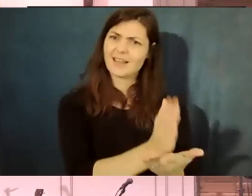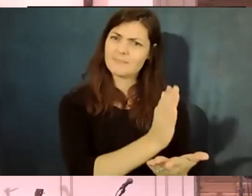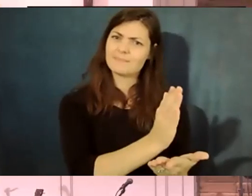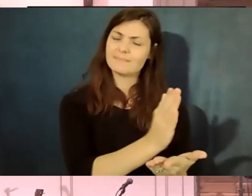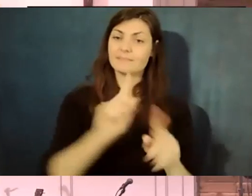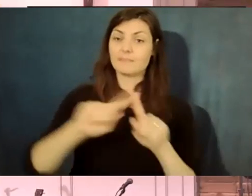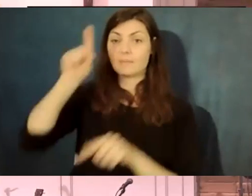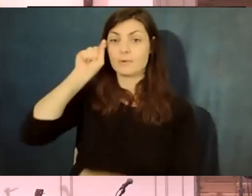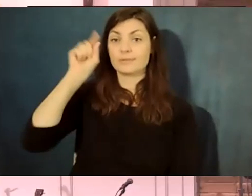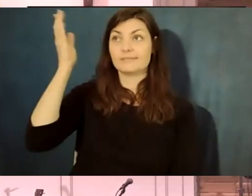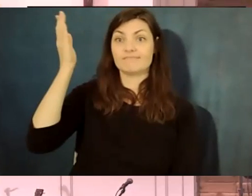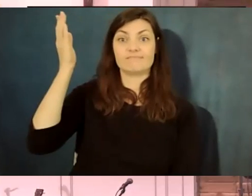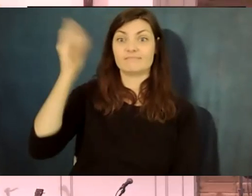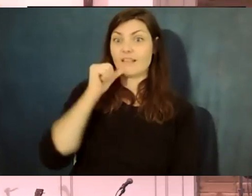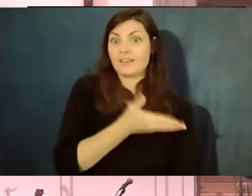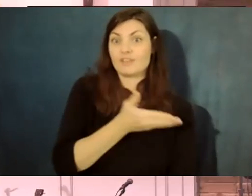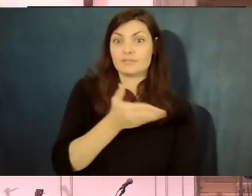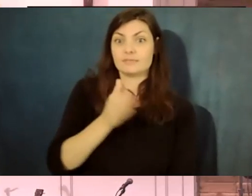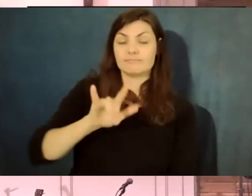people.